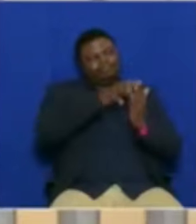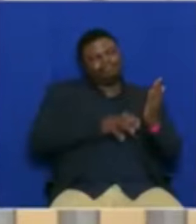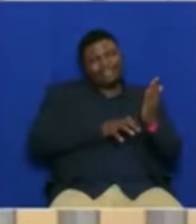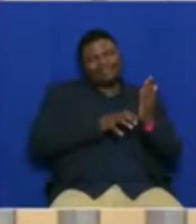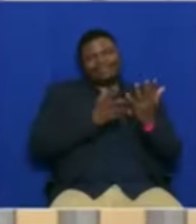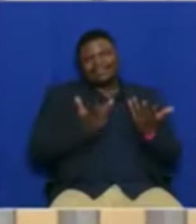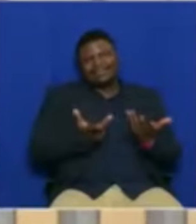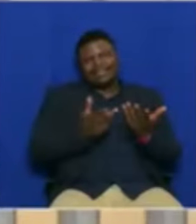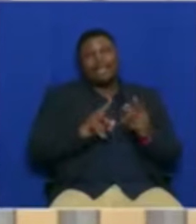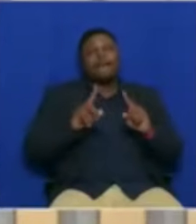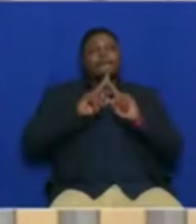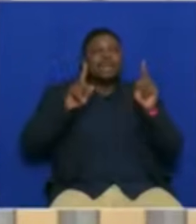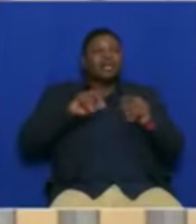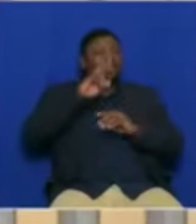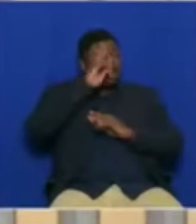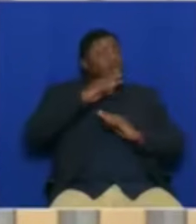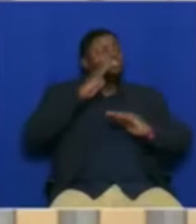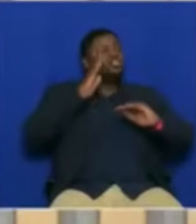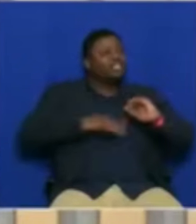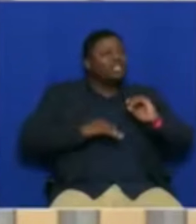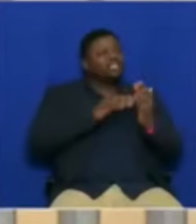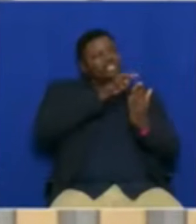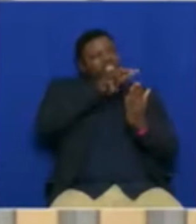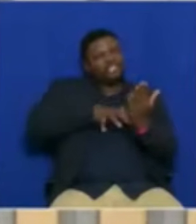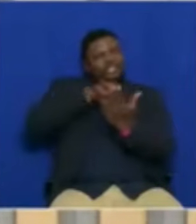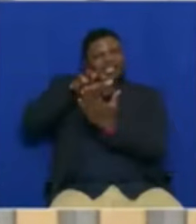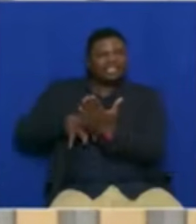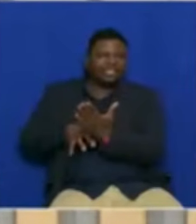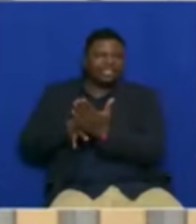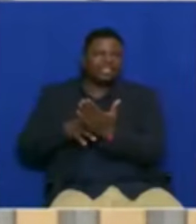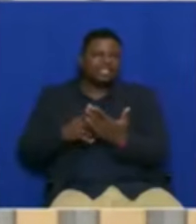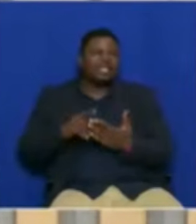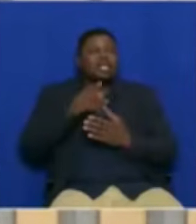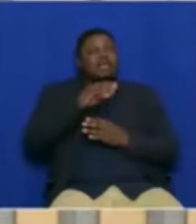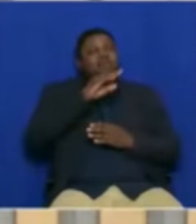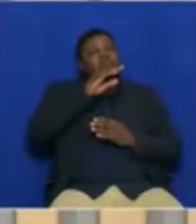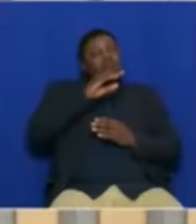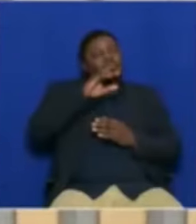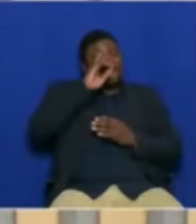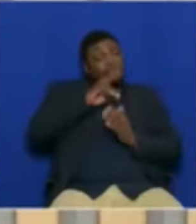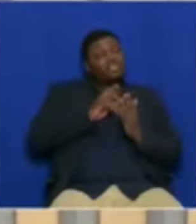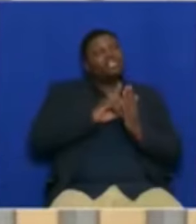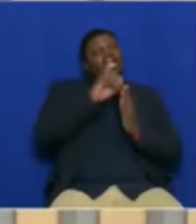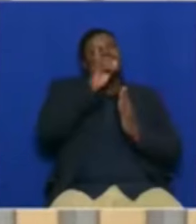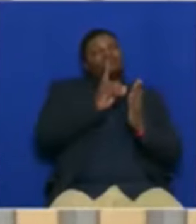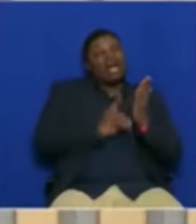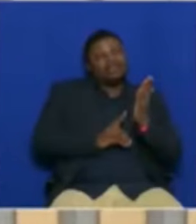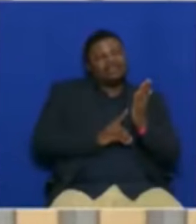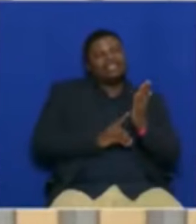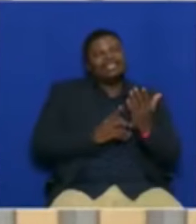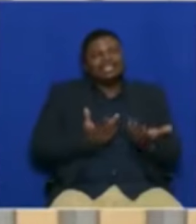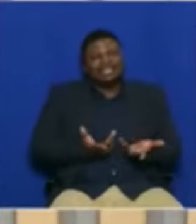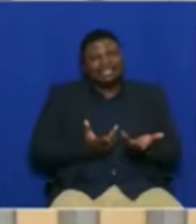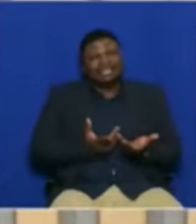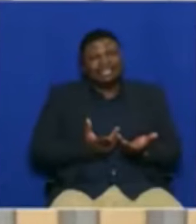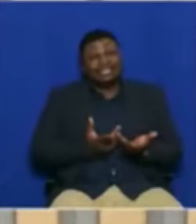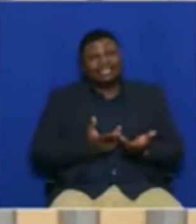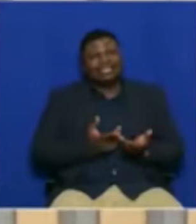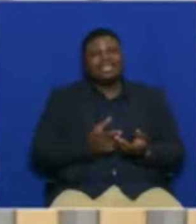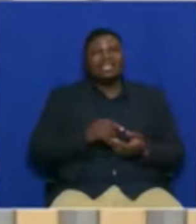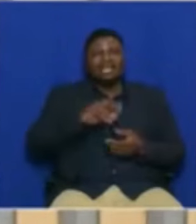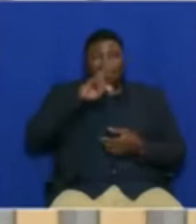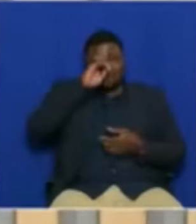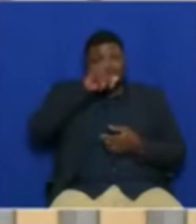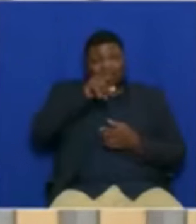have that must be the initial draft charge sheet that is there. Bear in mind that as you go into the court processes and